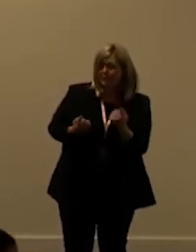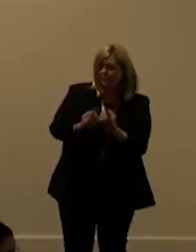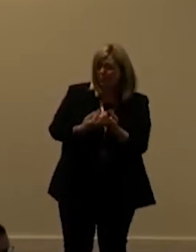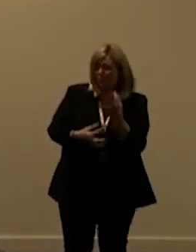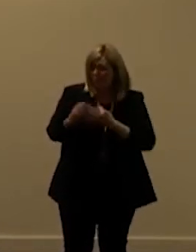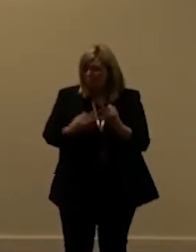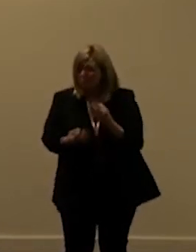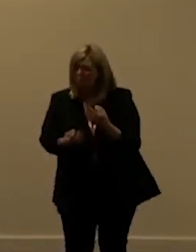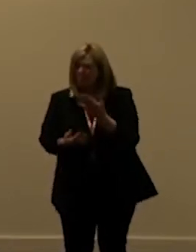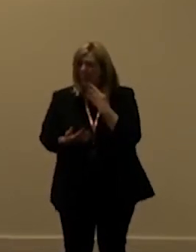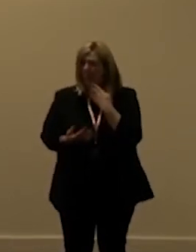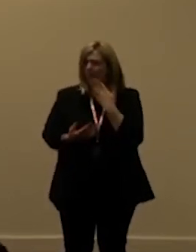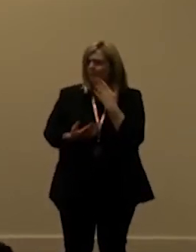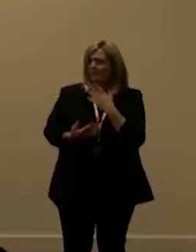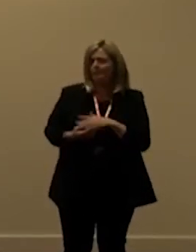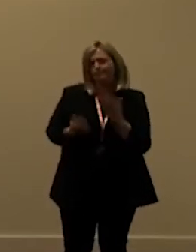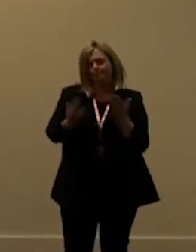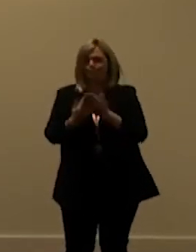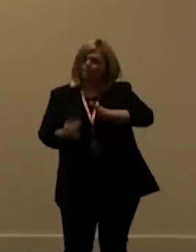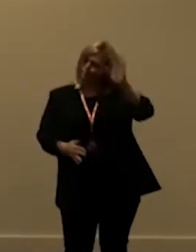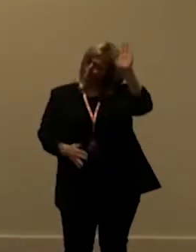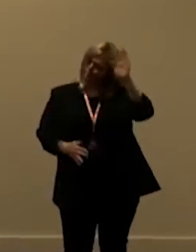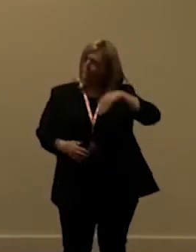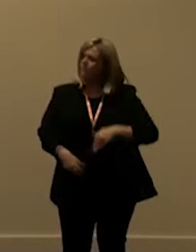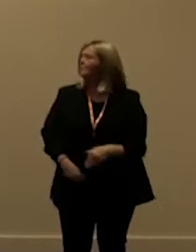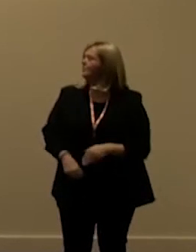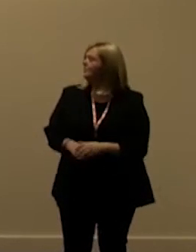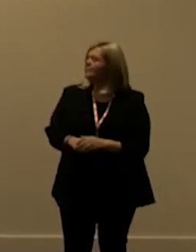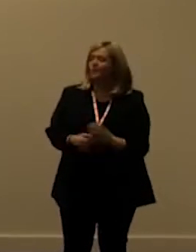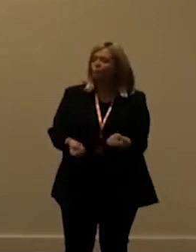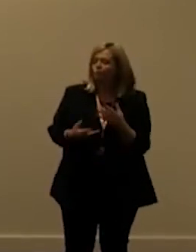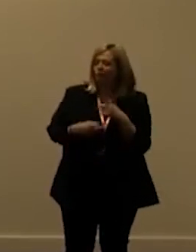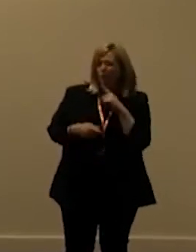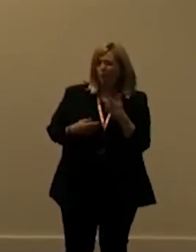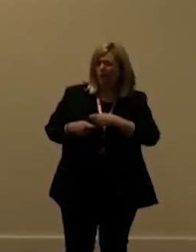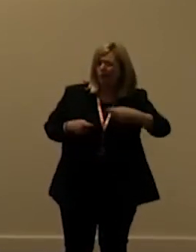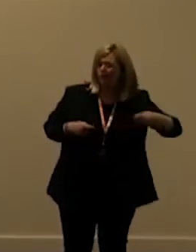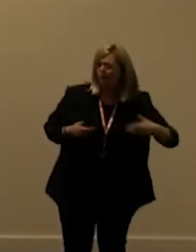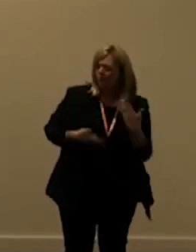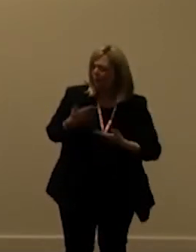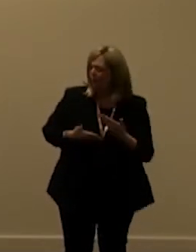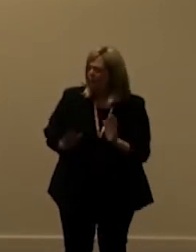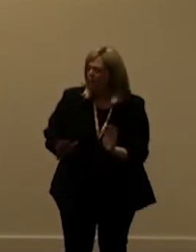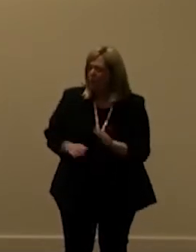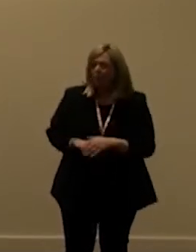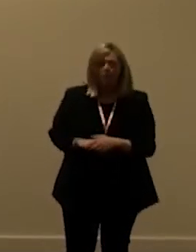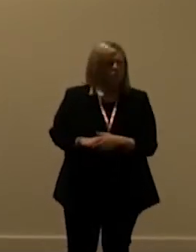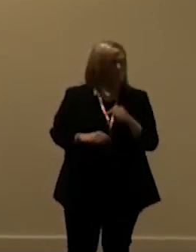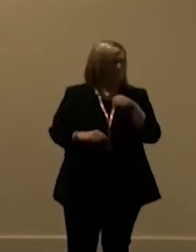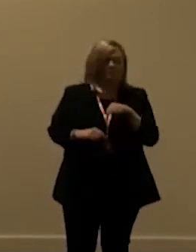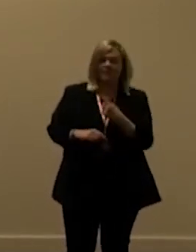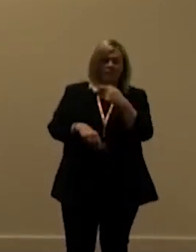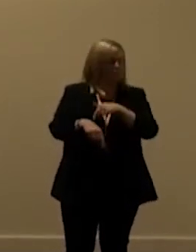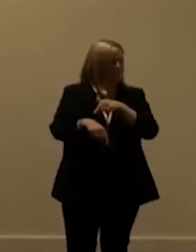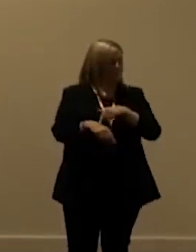questions along the way, then please feel free just to interject, and I'd rather, have it out rather than me just rant and rave at you. This is the first time